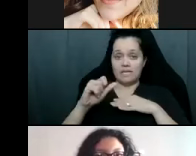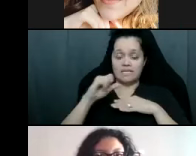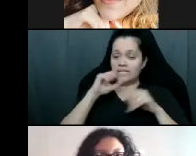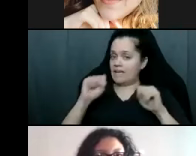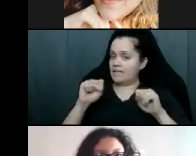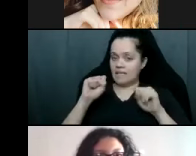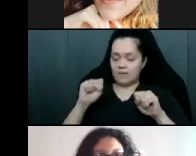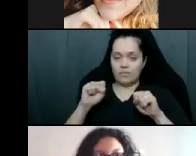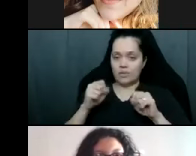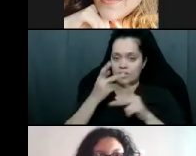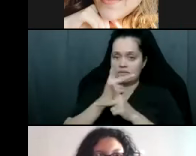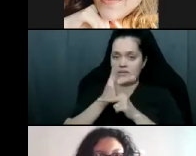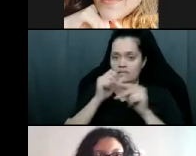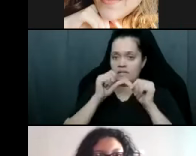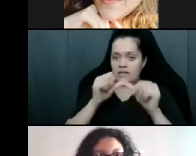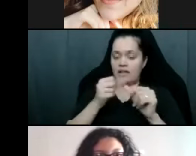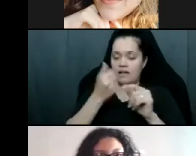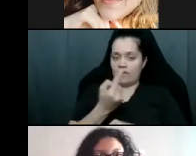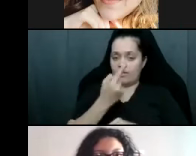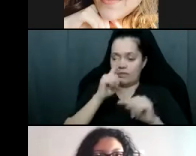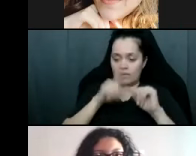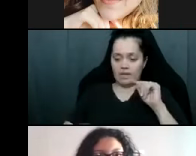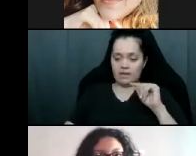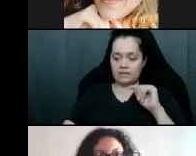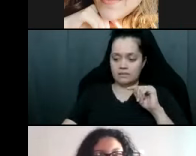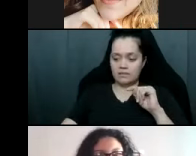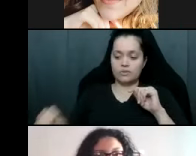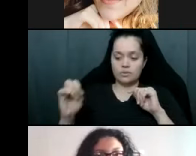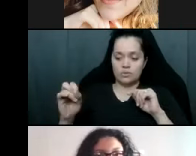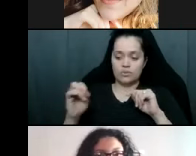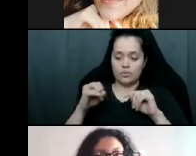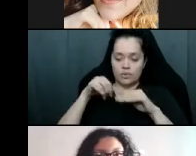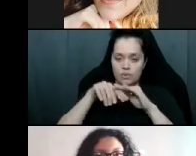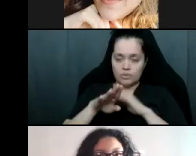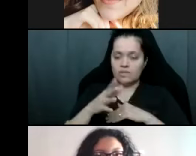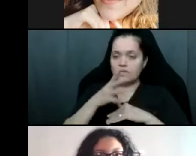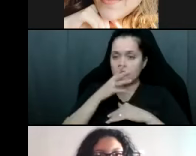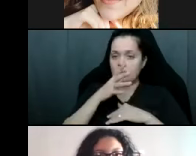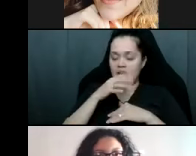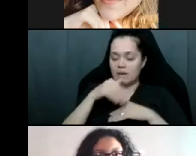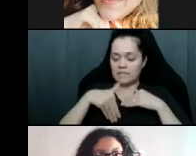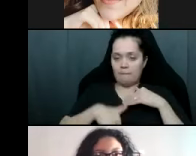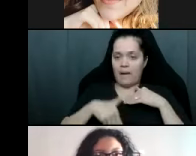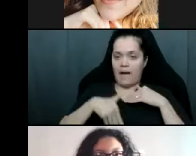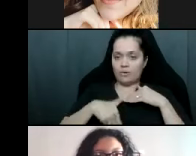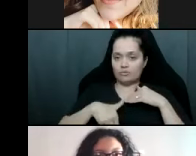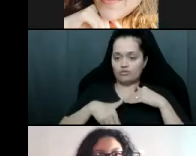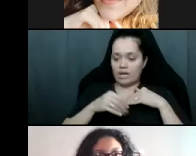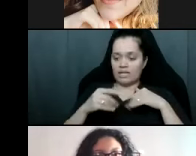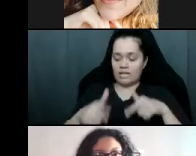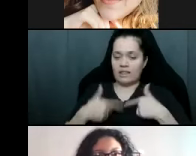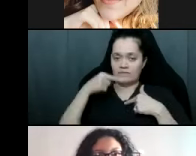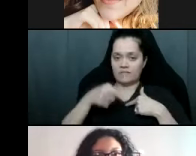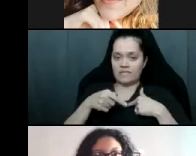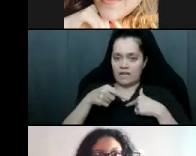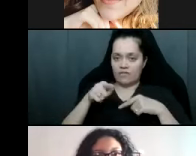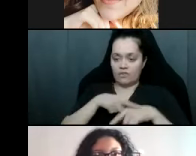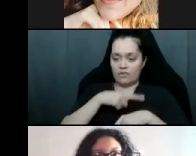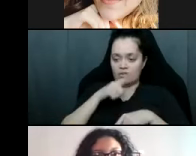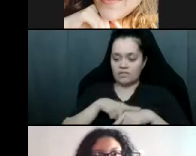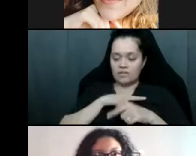of sustaining life by itself. And so it crawls into the mother's pouch and lives there for a while. It